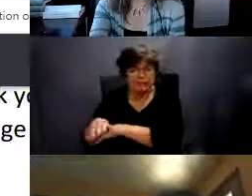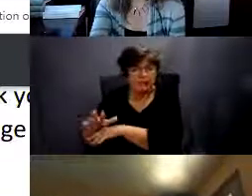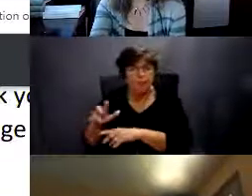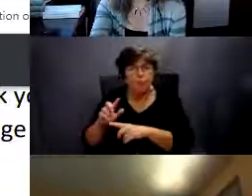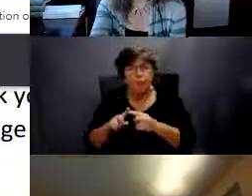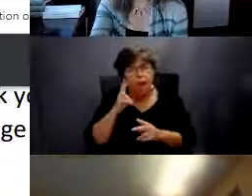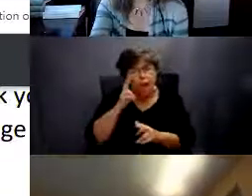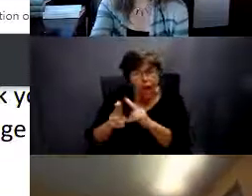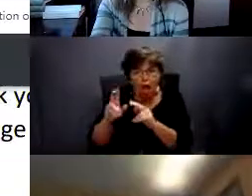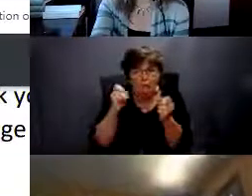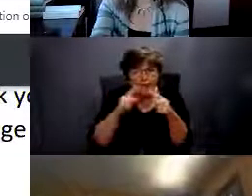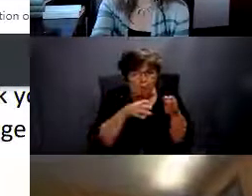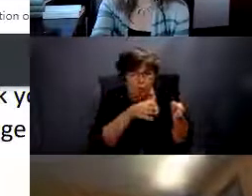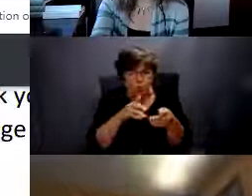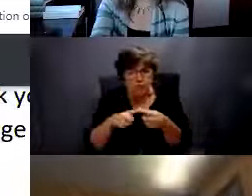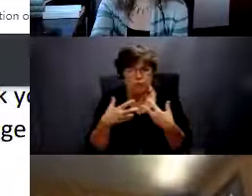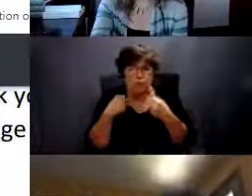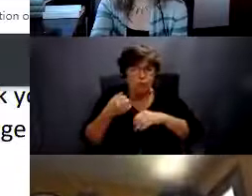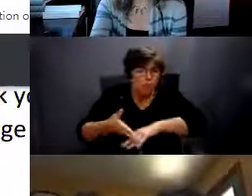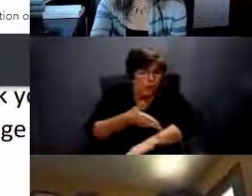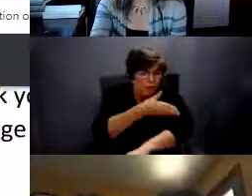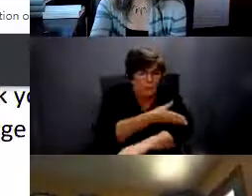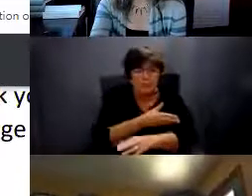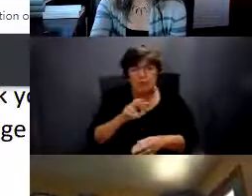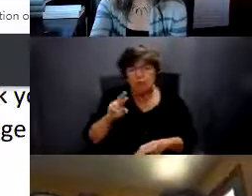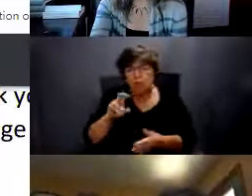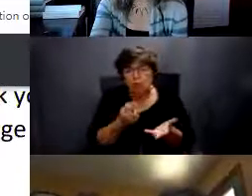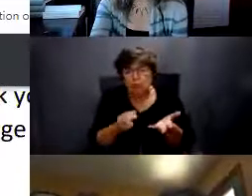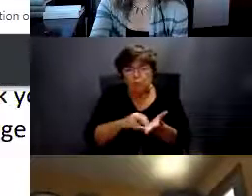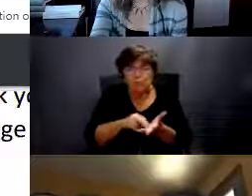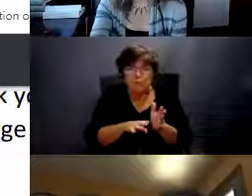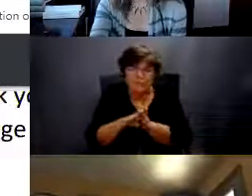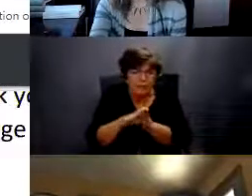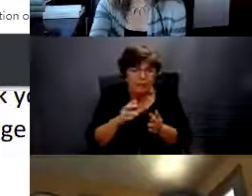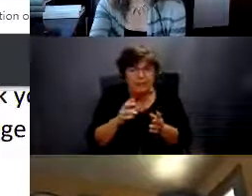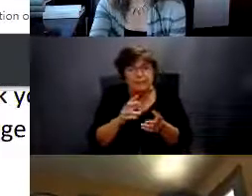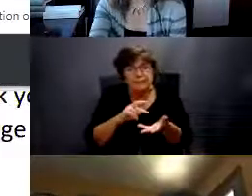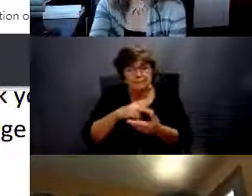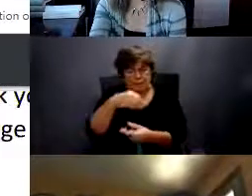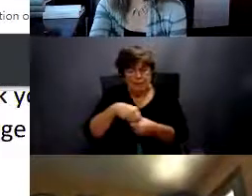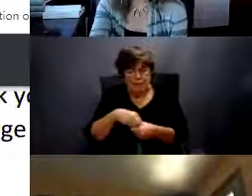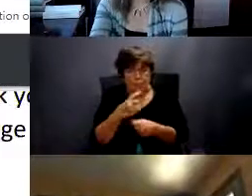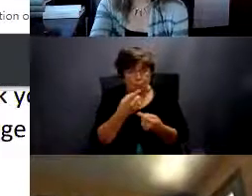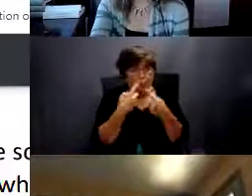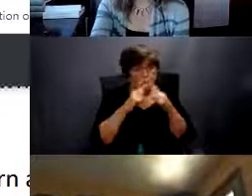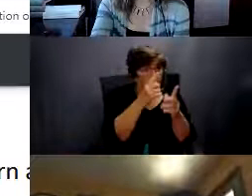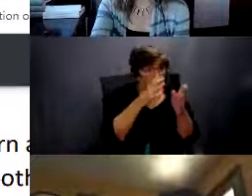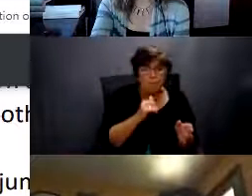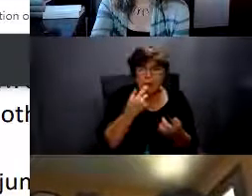validating that many pathways to recovery, resilience, or meaningful living exist. What works for one may not work for another.